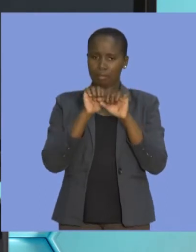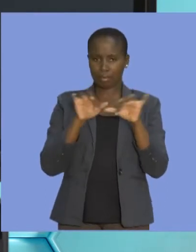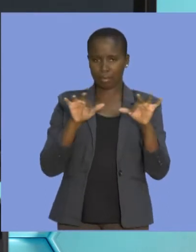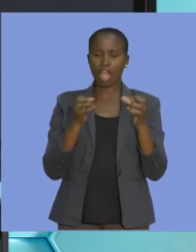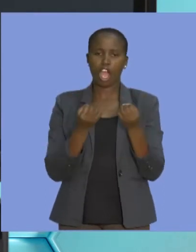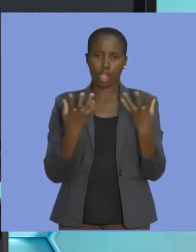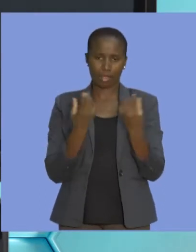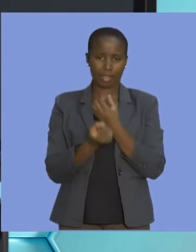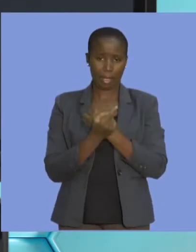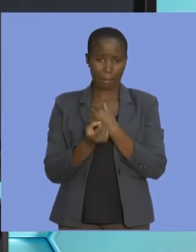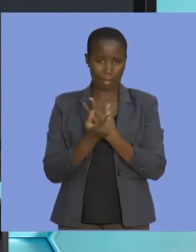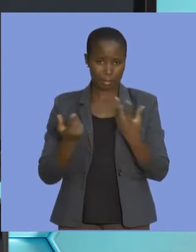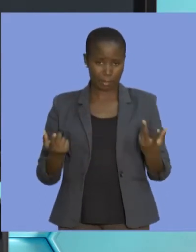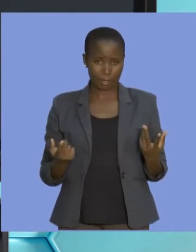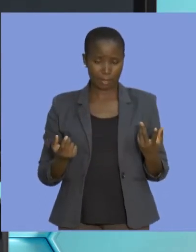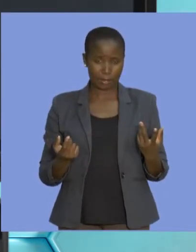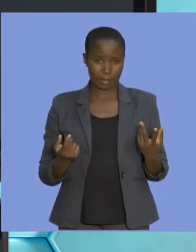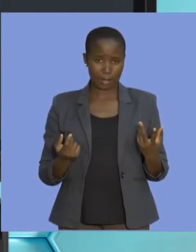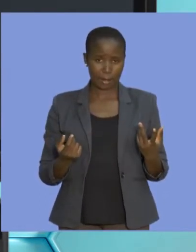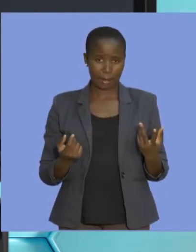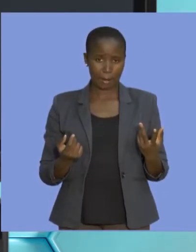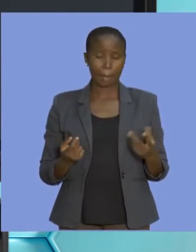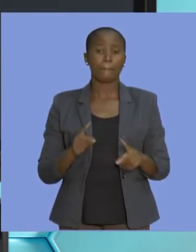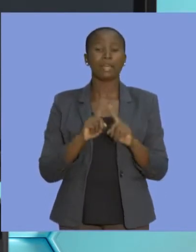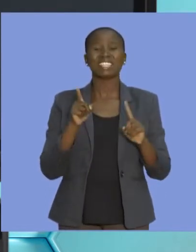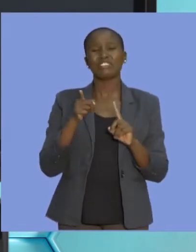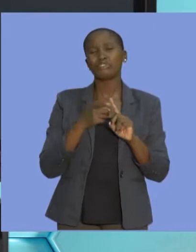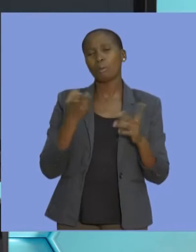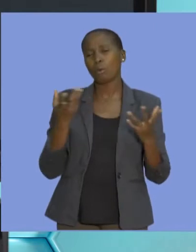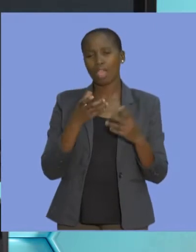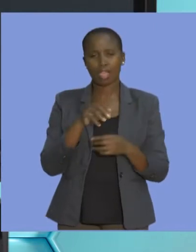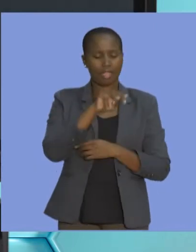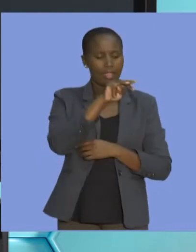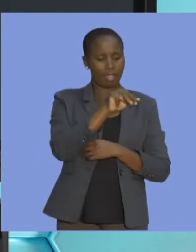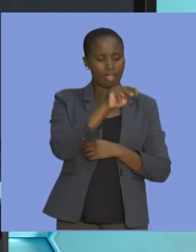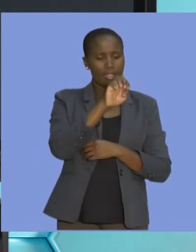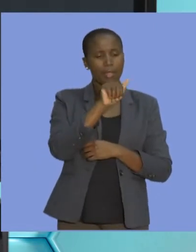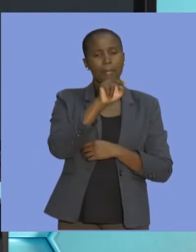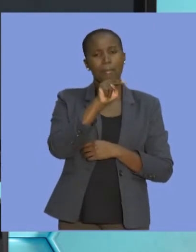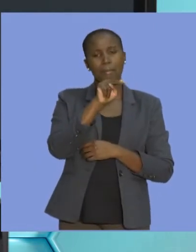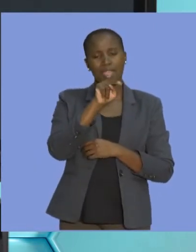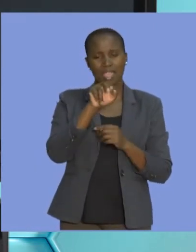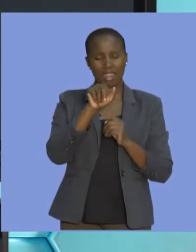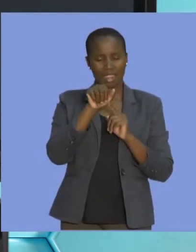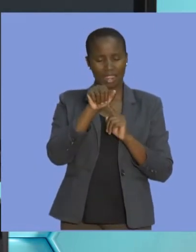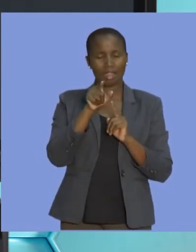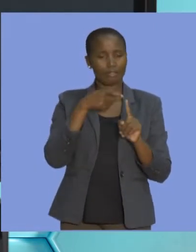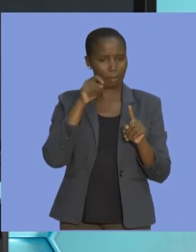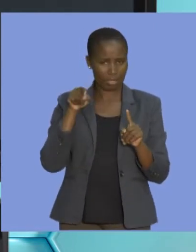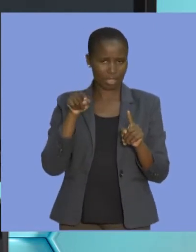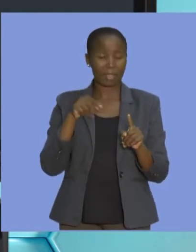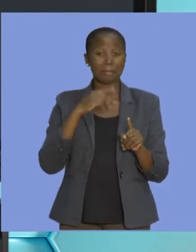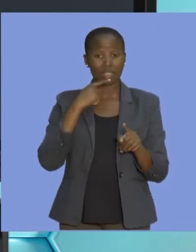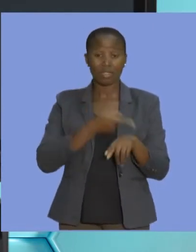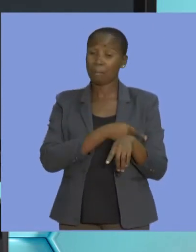the deviation from the average, from the mean, the actual mean. So it's actually a more powerful measure of